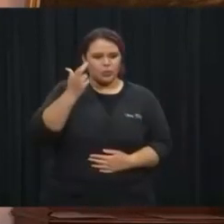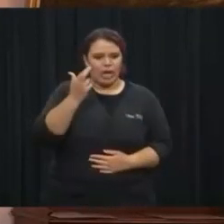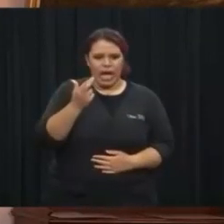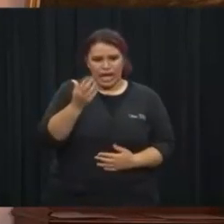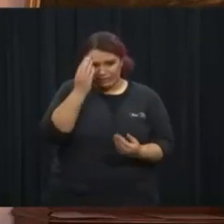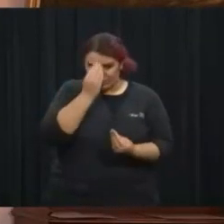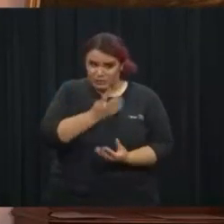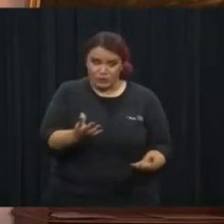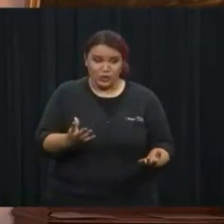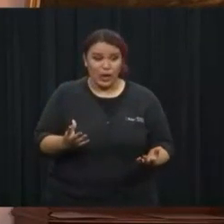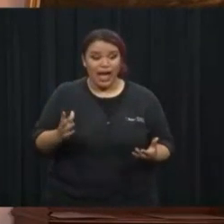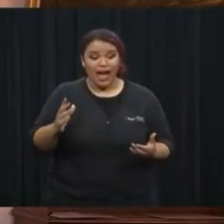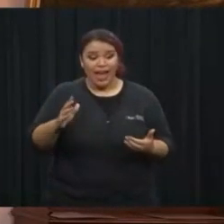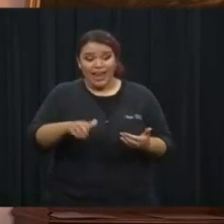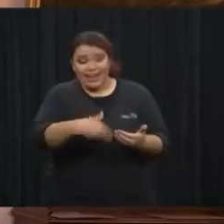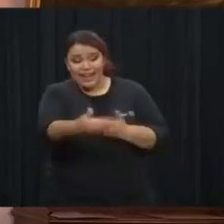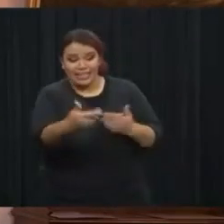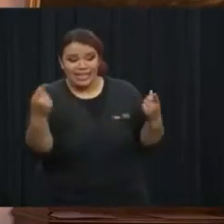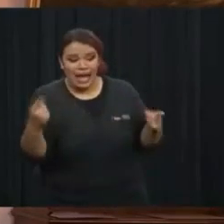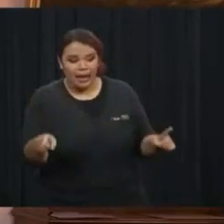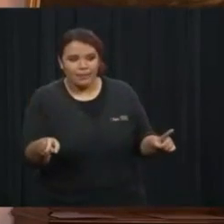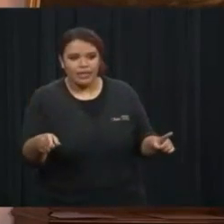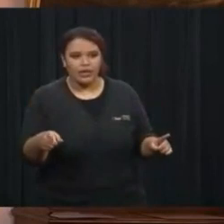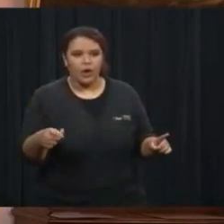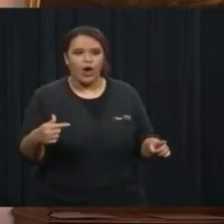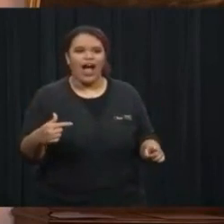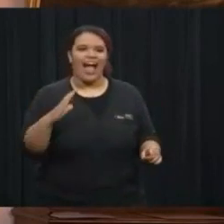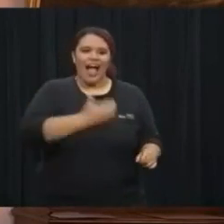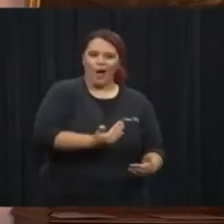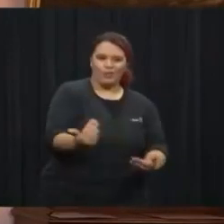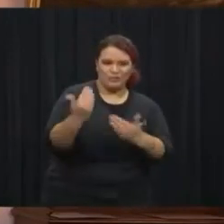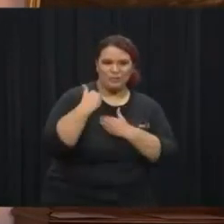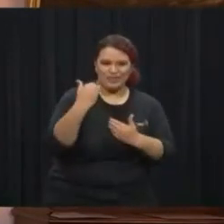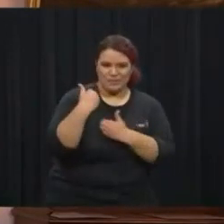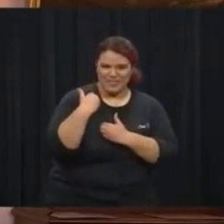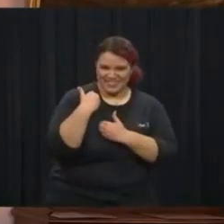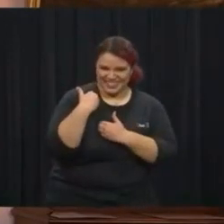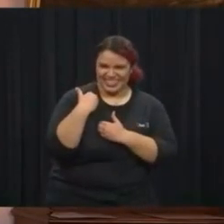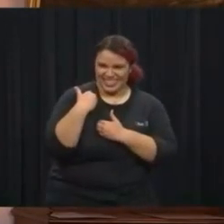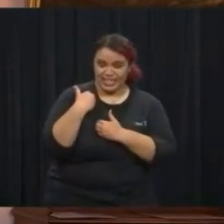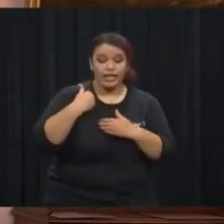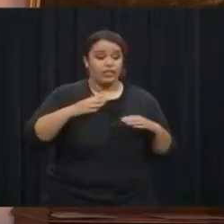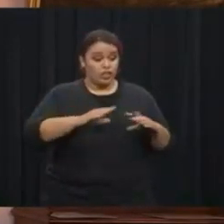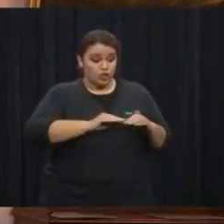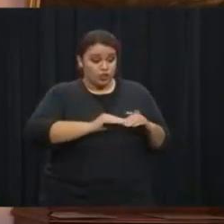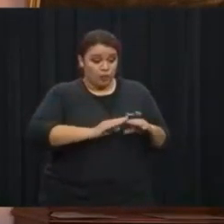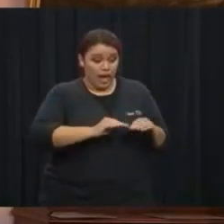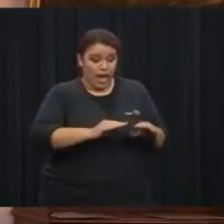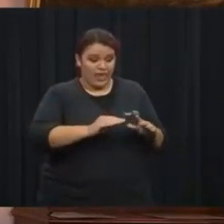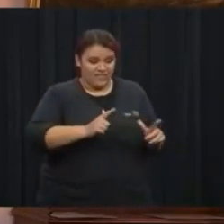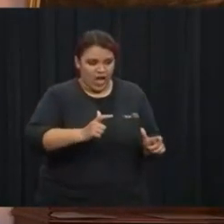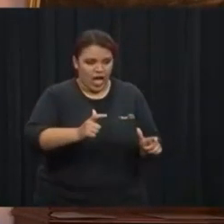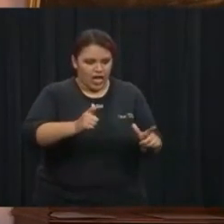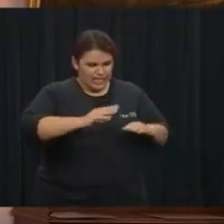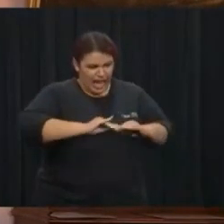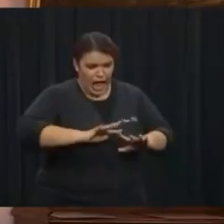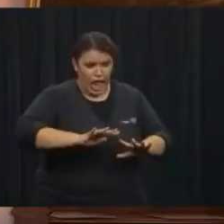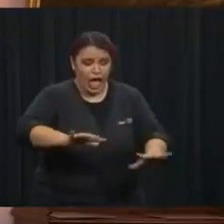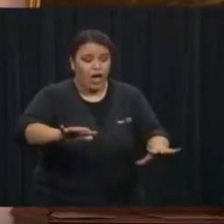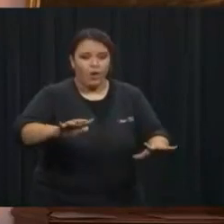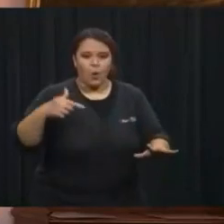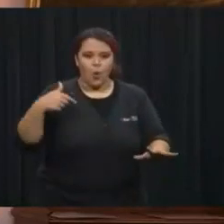Governor, this is Jake Zuckerman from the Ohio Capital Journal. You mentioned a week ago that you were getting texts of the bars filled up for the Saturday before St.